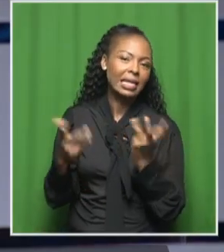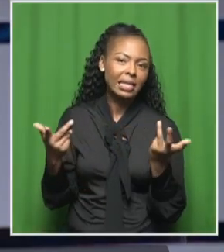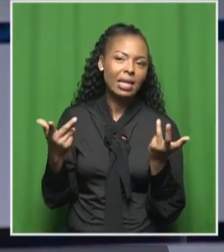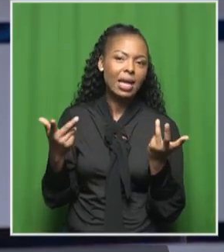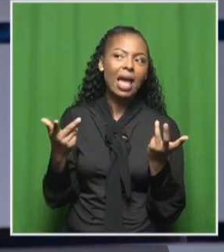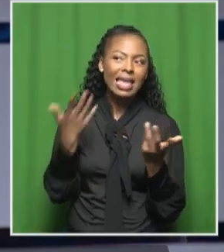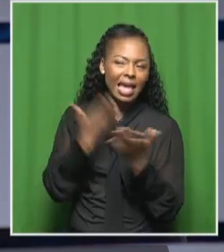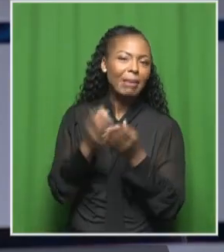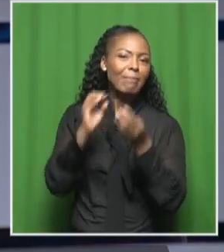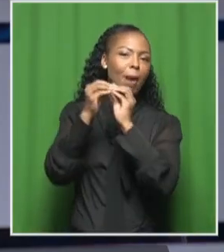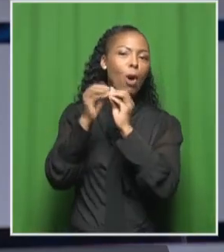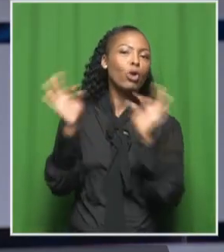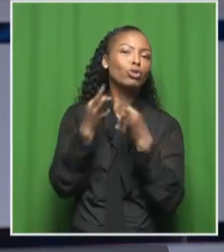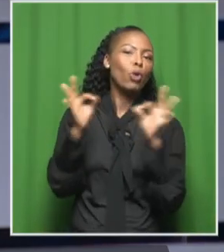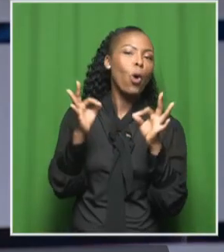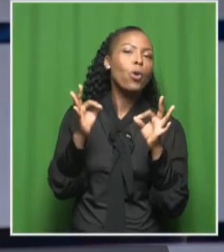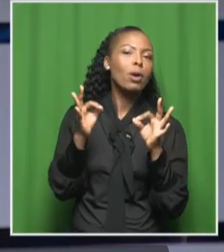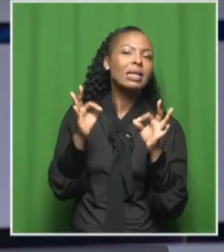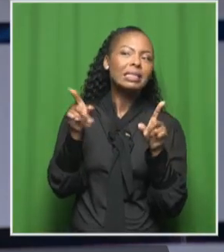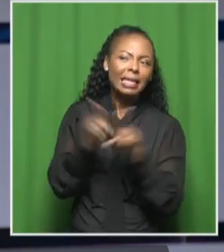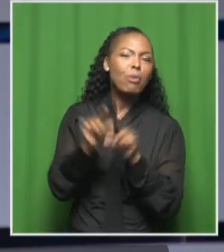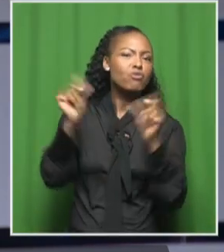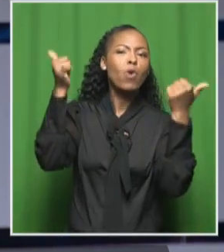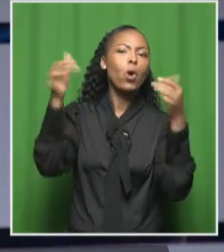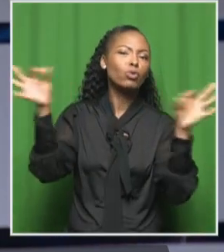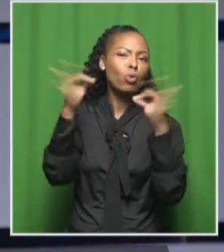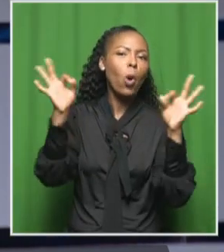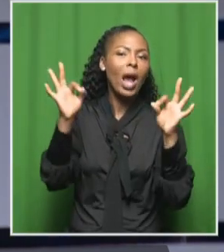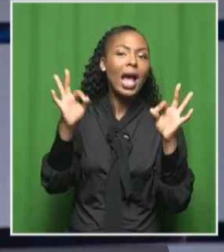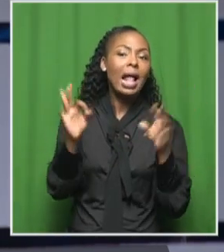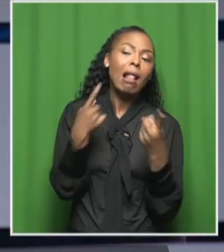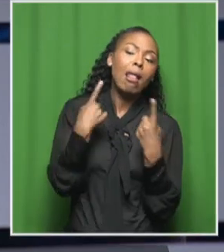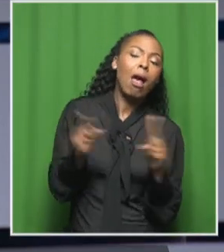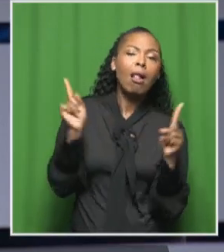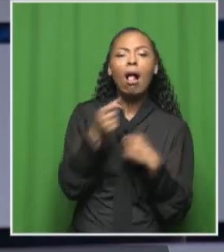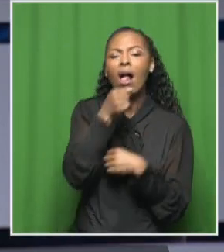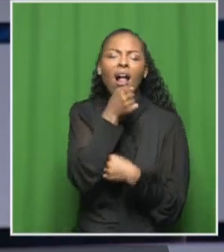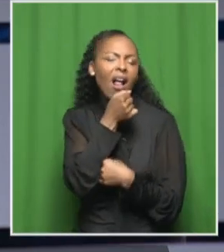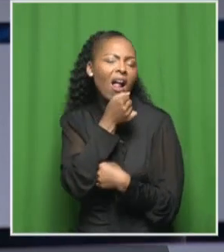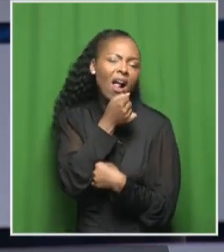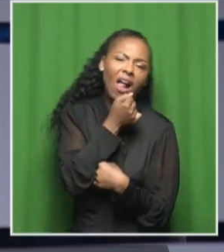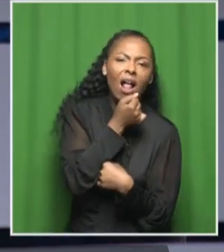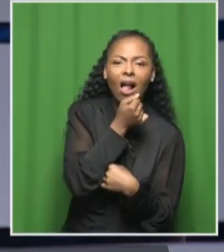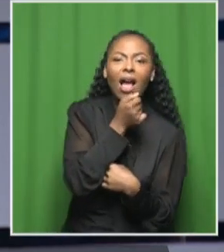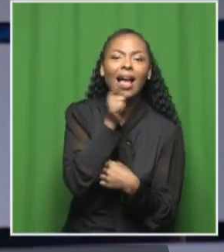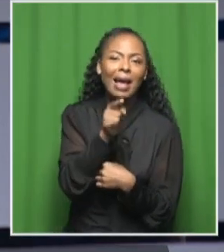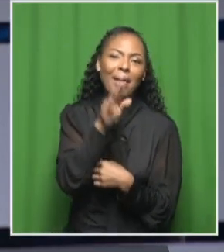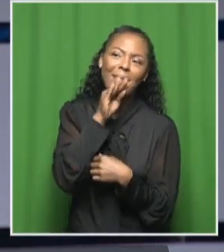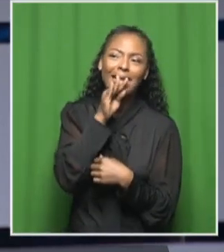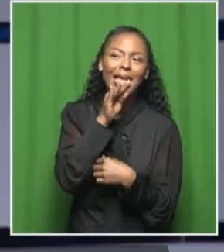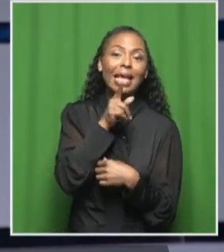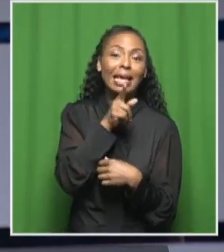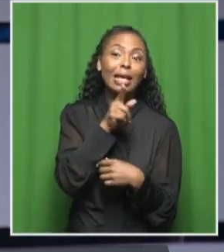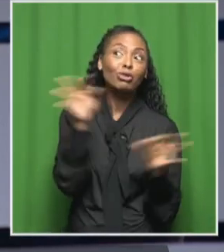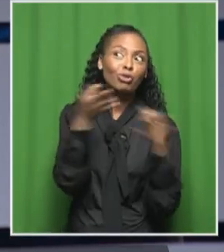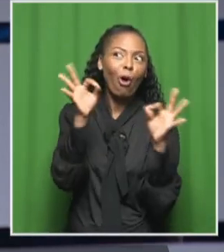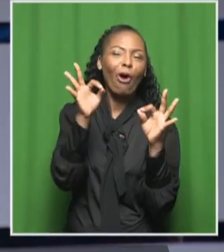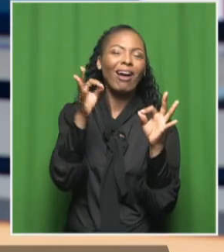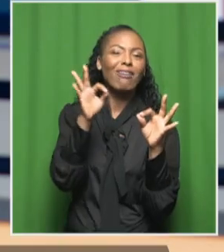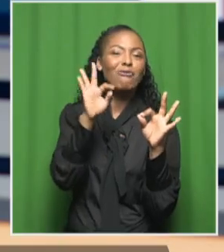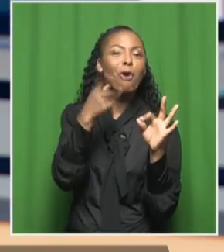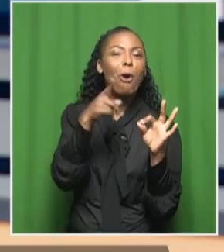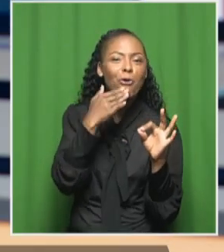that song. And he says, even all the great singers that could sing the song today, he says, no one, that song was for you. It